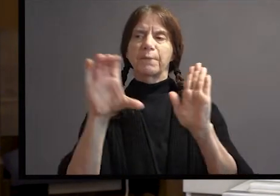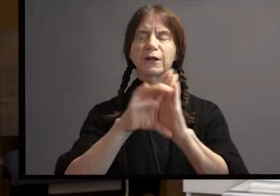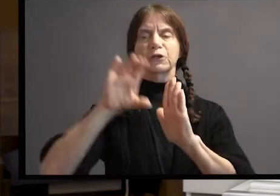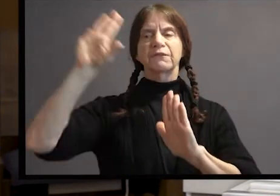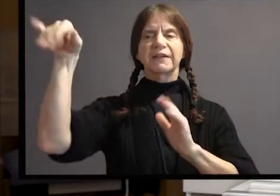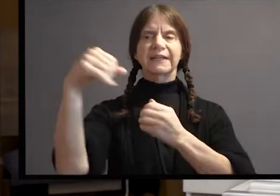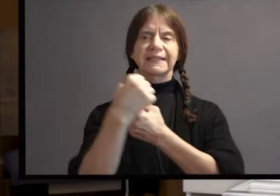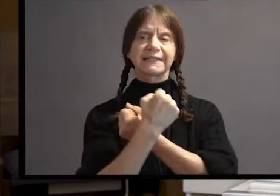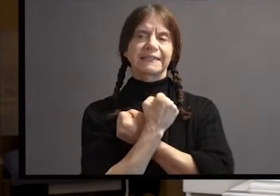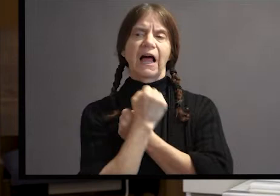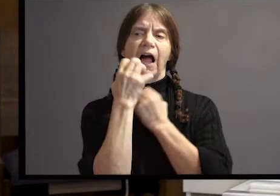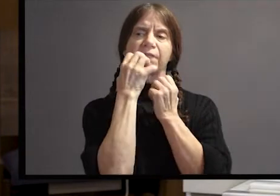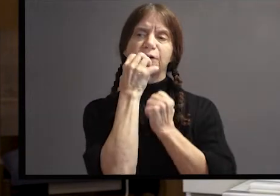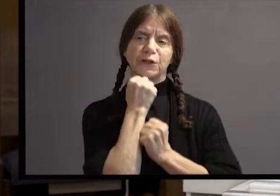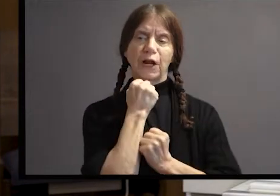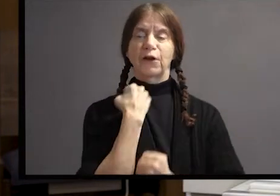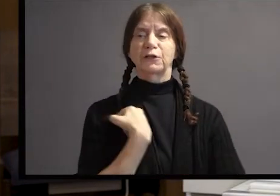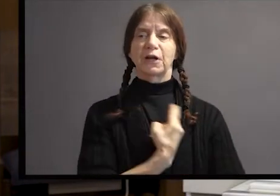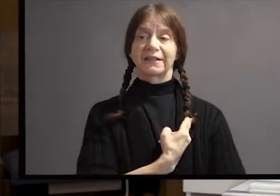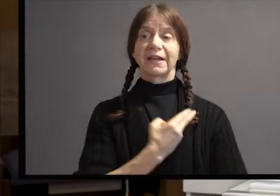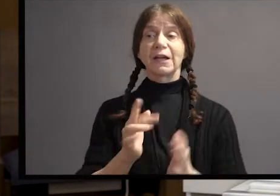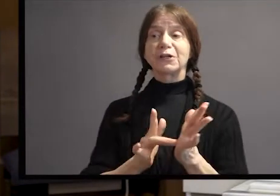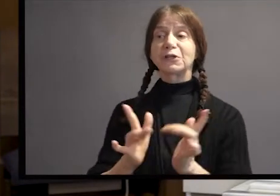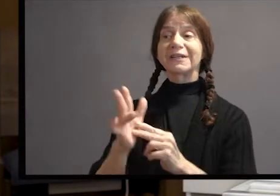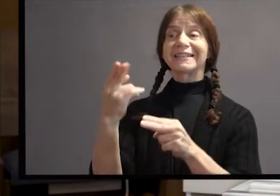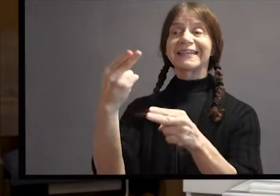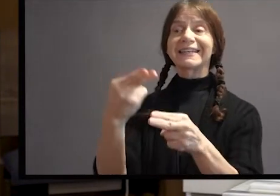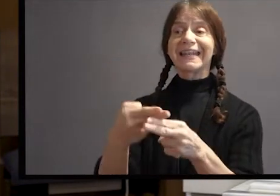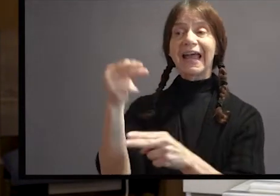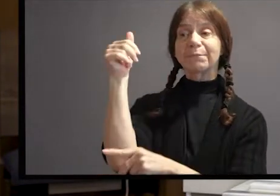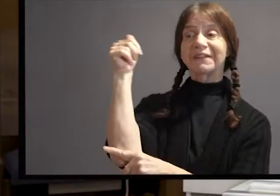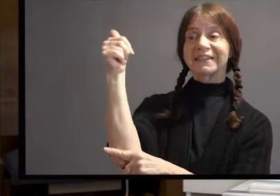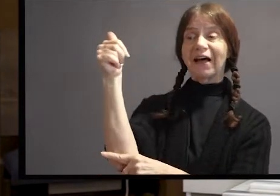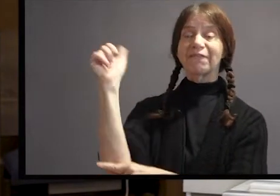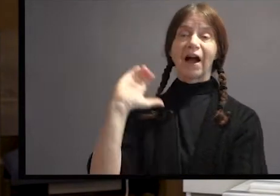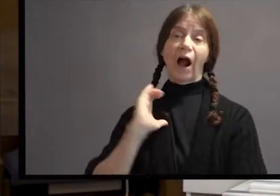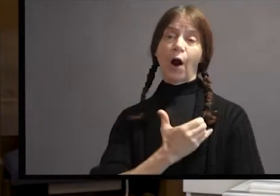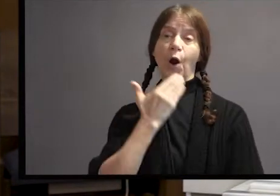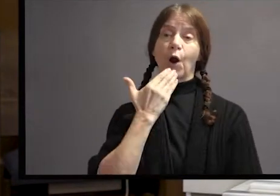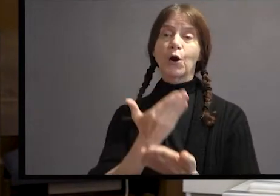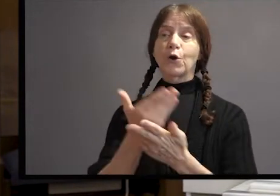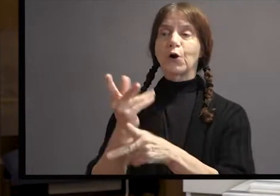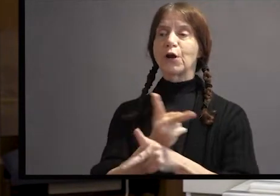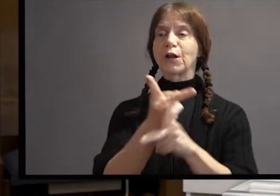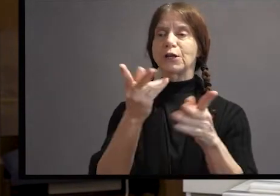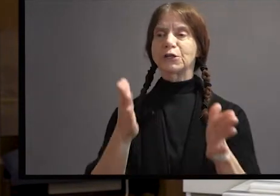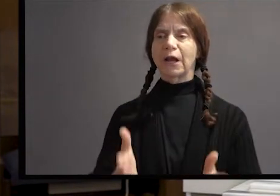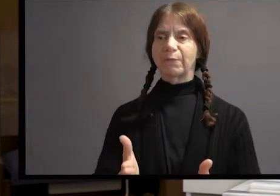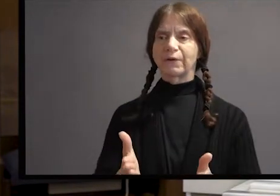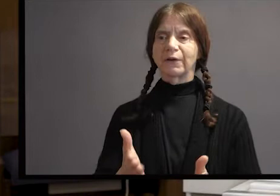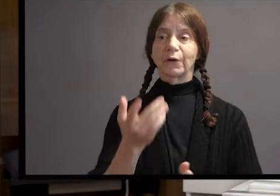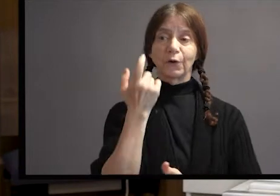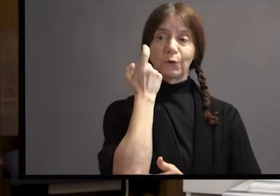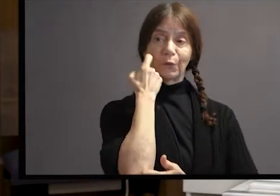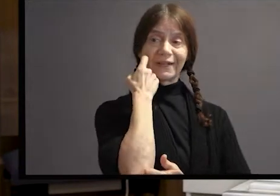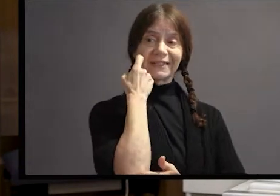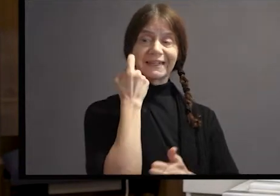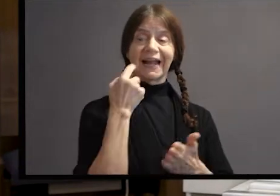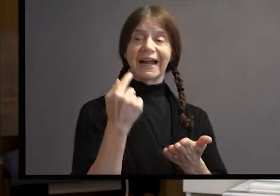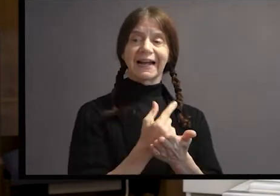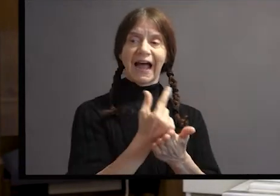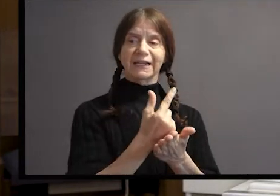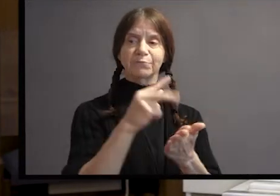us that he is our good shepherd. In our gospel reading, we heard Jesus